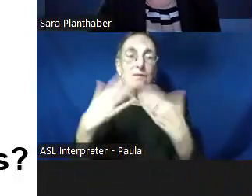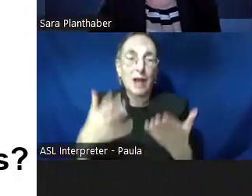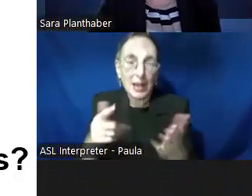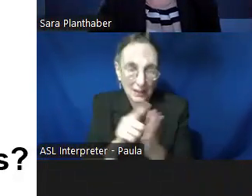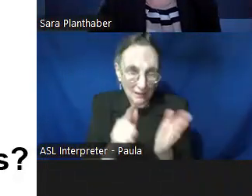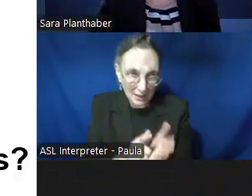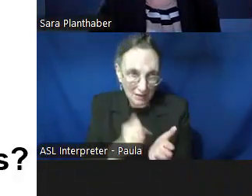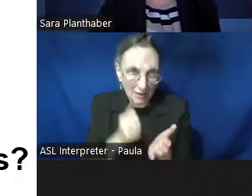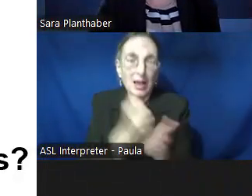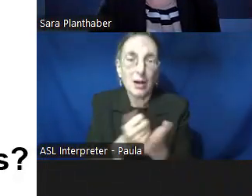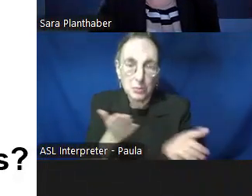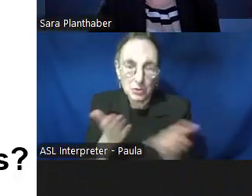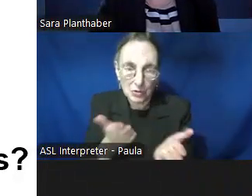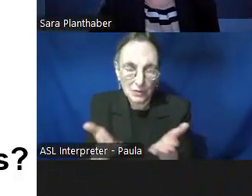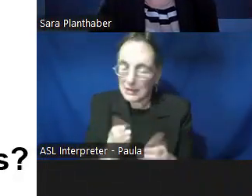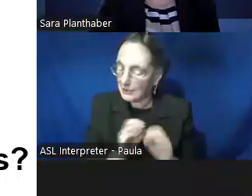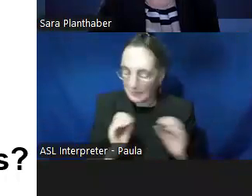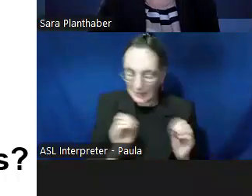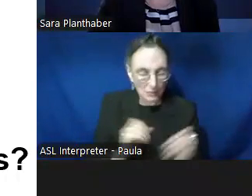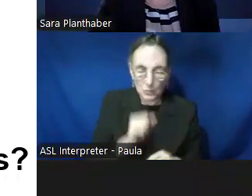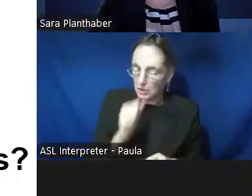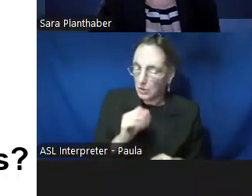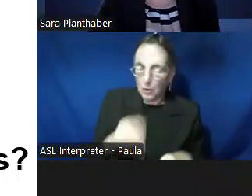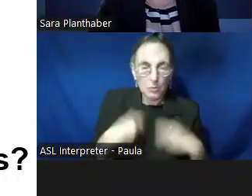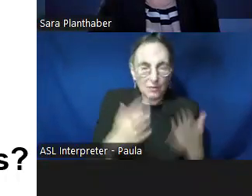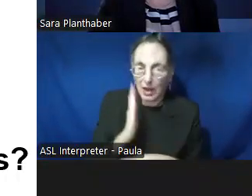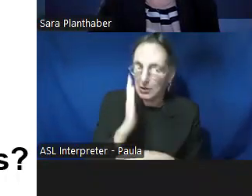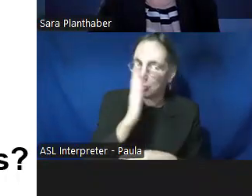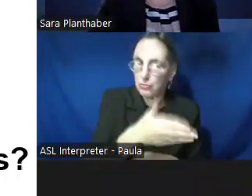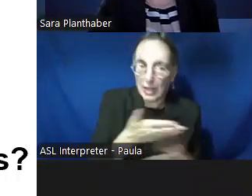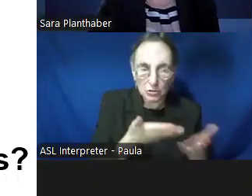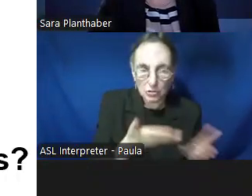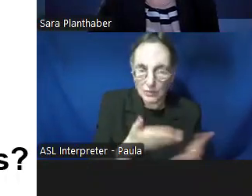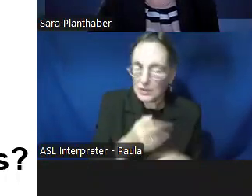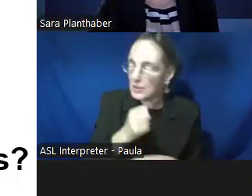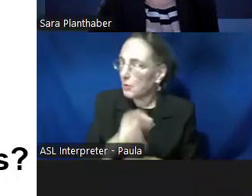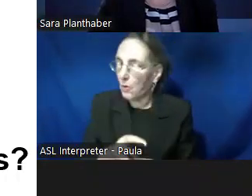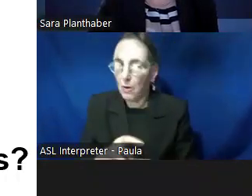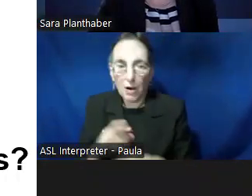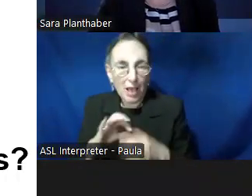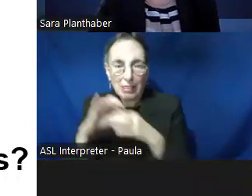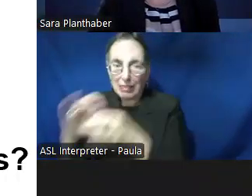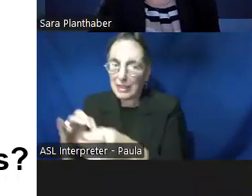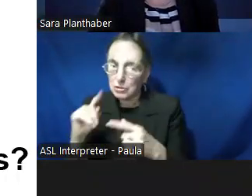provide direct services or linkages/referrals to legal assistance service providers.